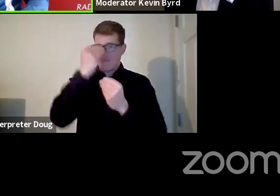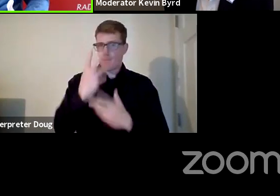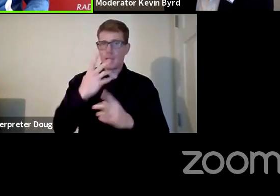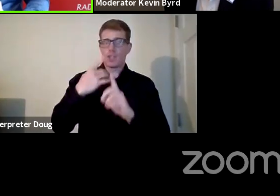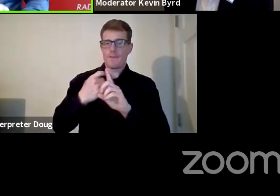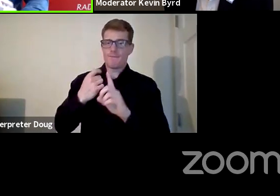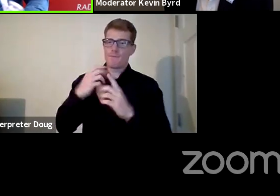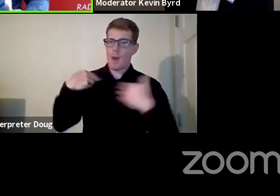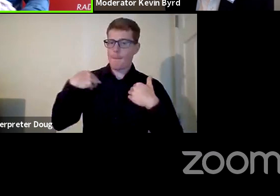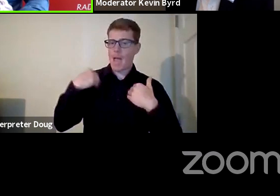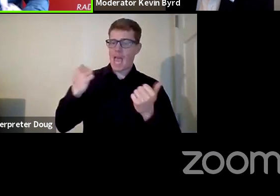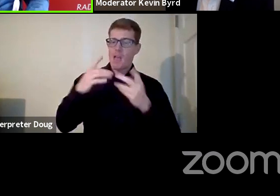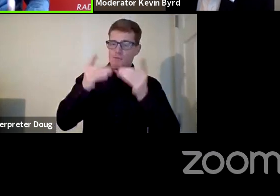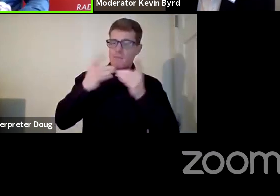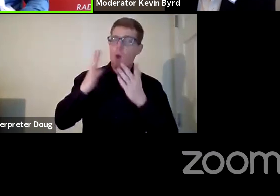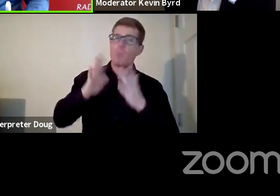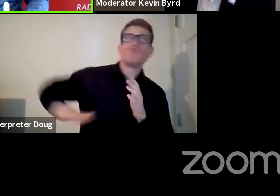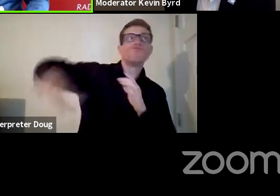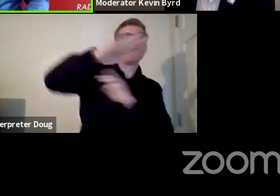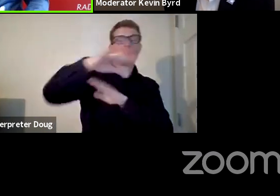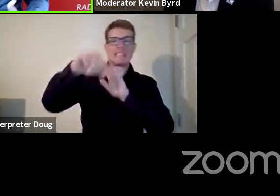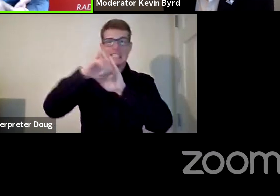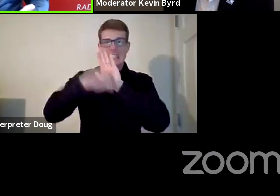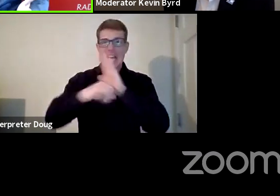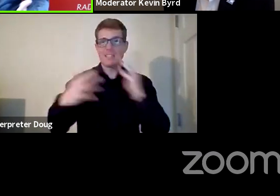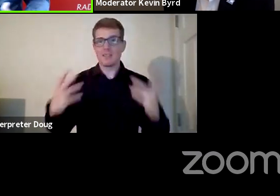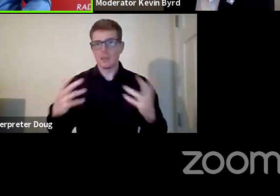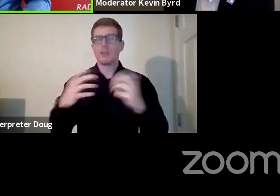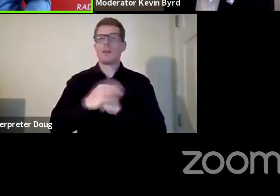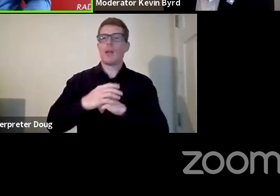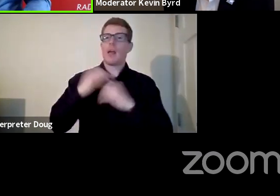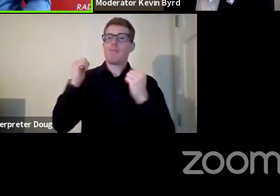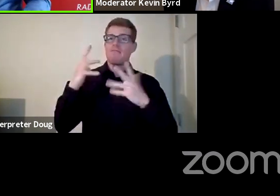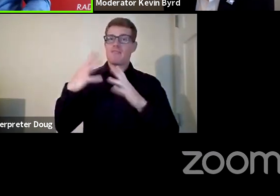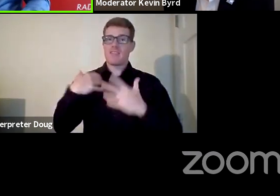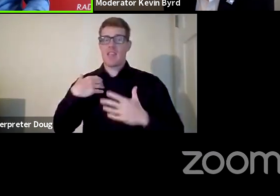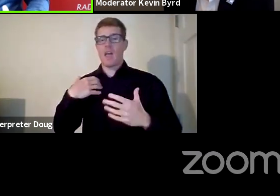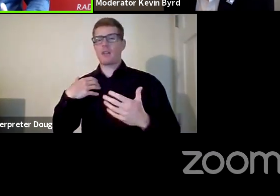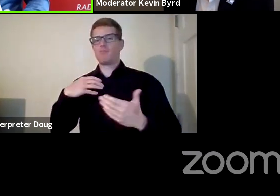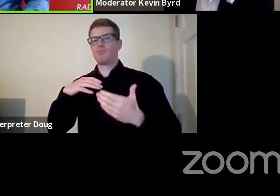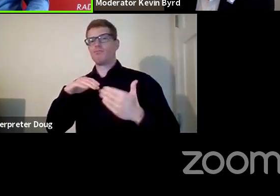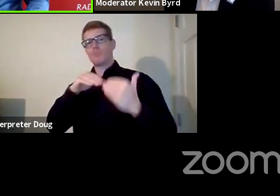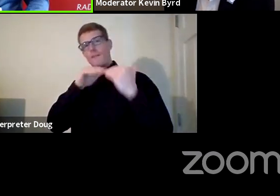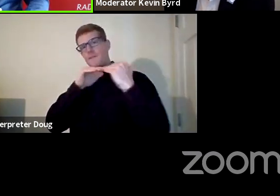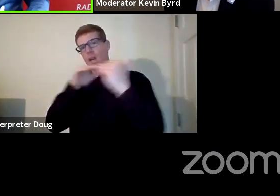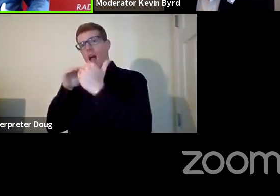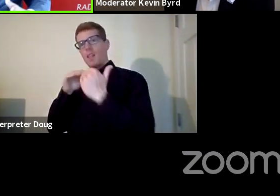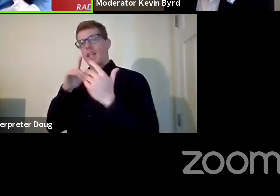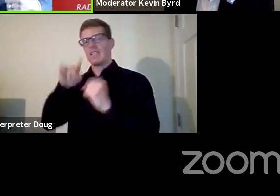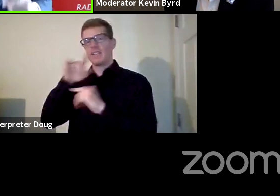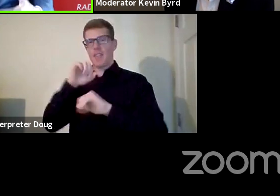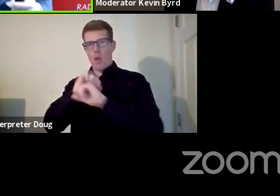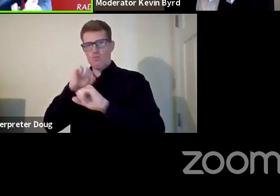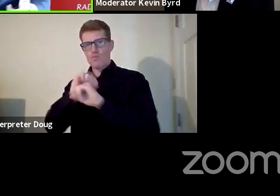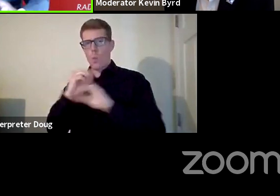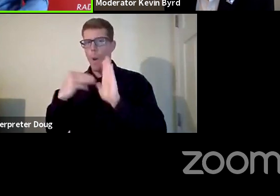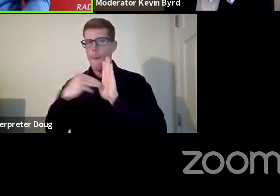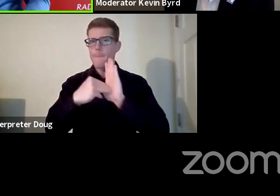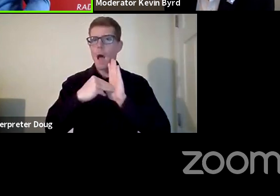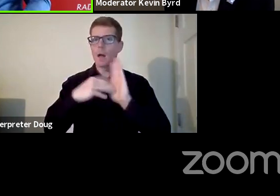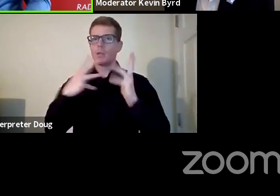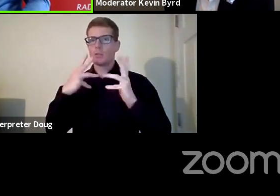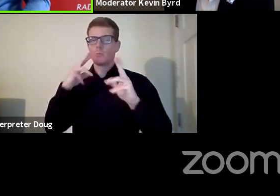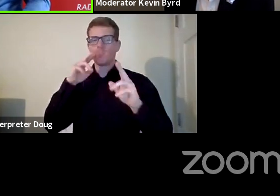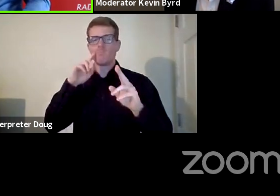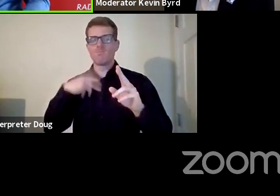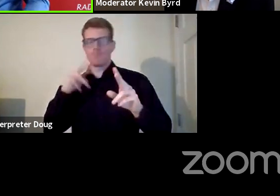on a model that really gives some key insight for institutions that are interested in looking at some of their thoughts about how you should be thinking